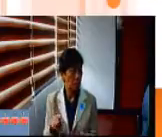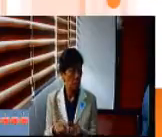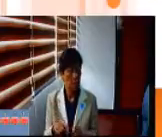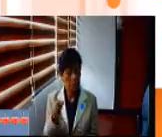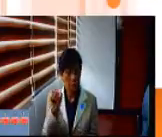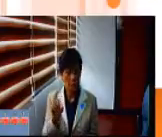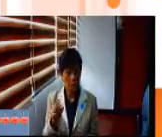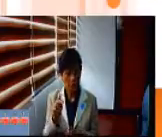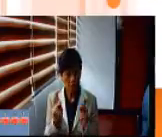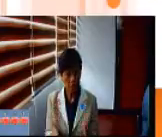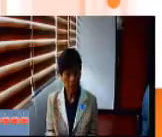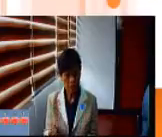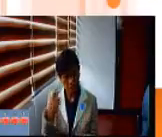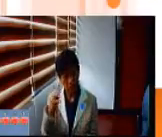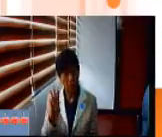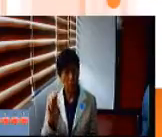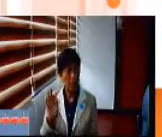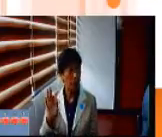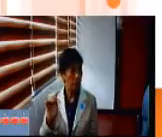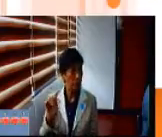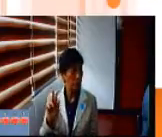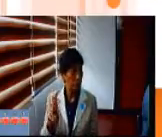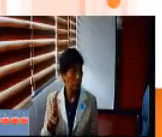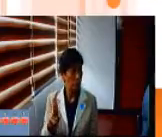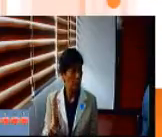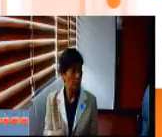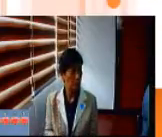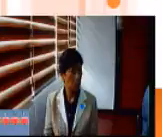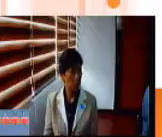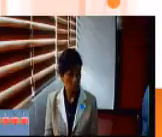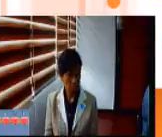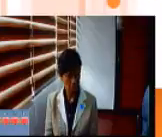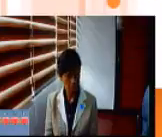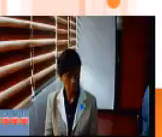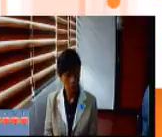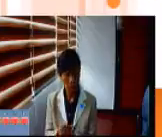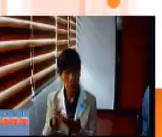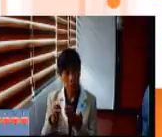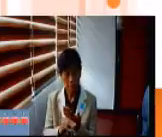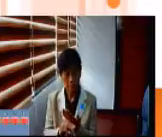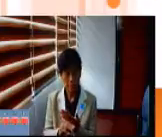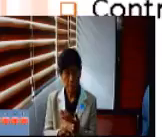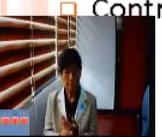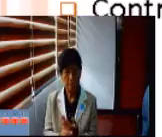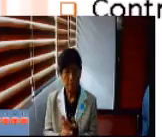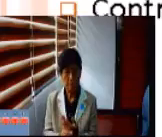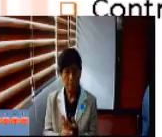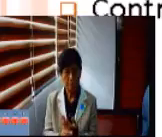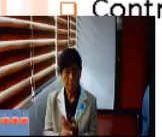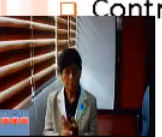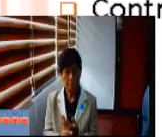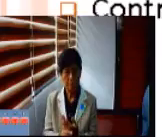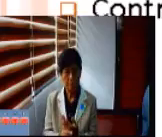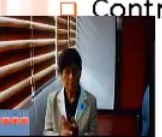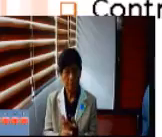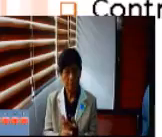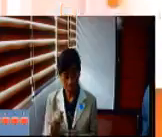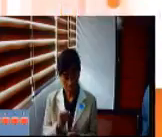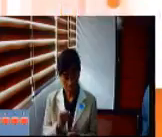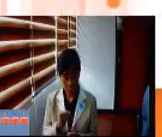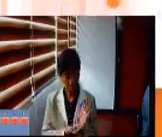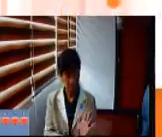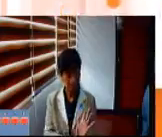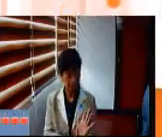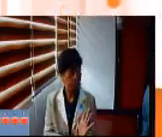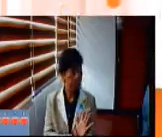the BFAR AMIA program. And I'll be presenting